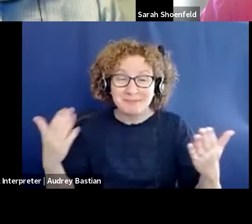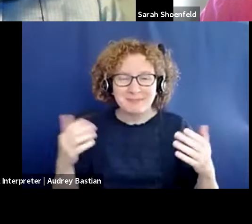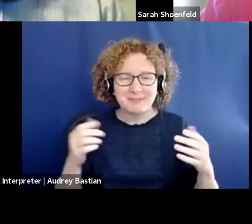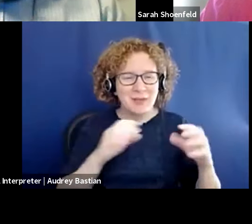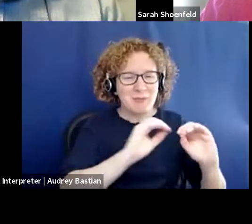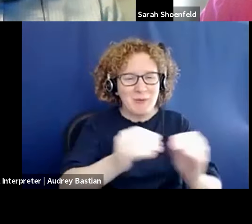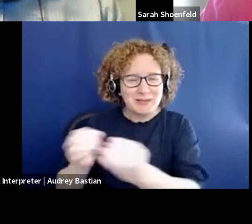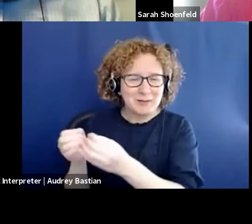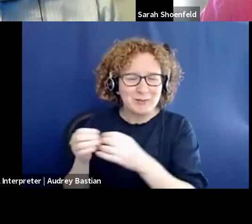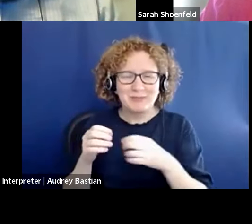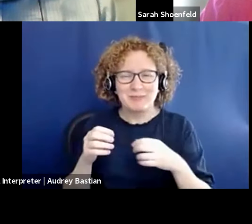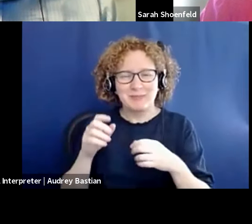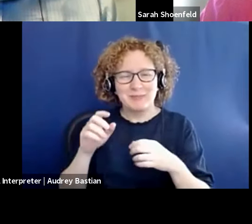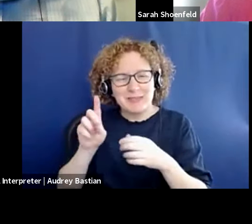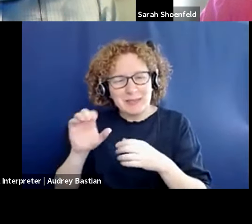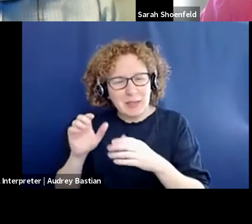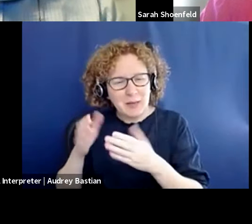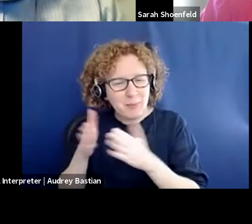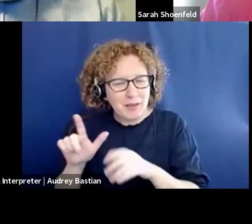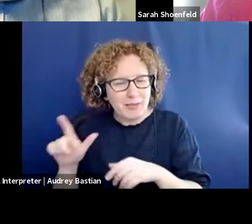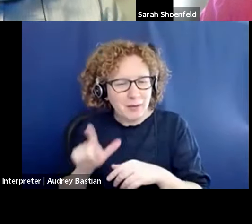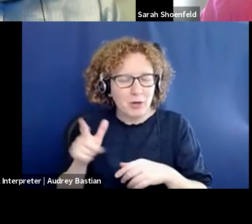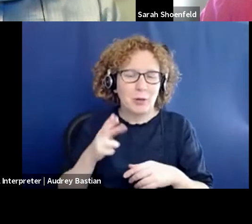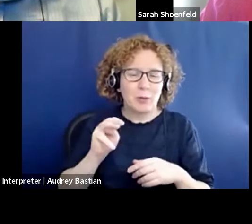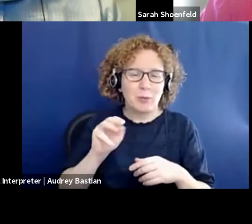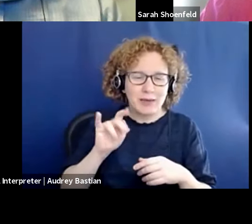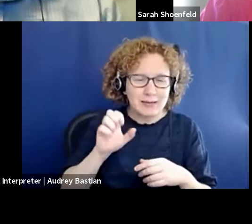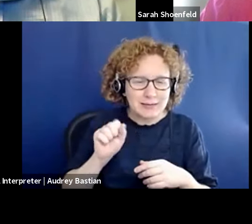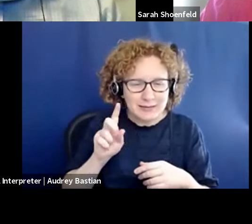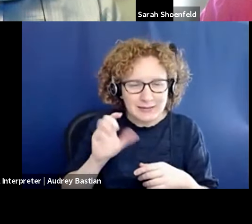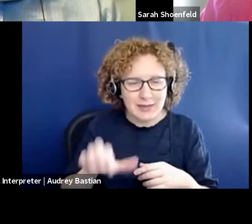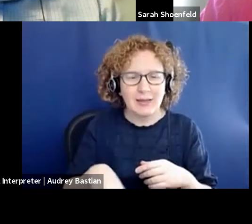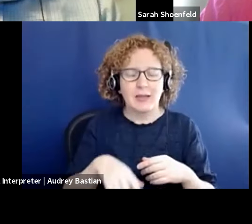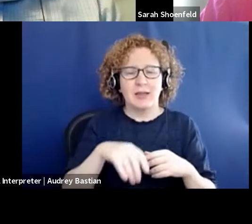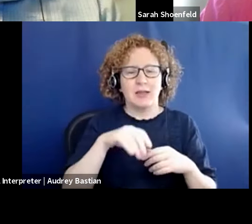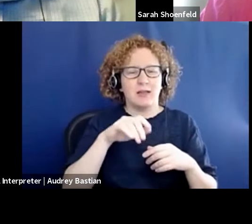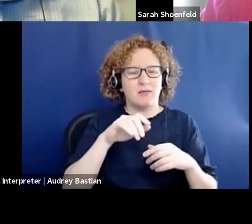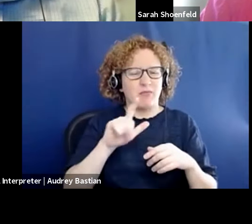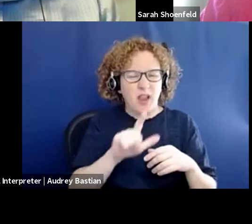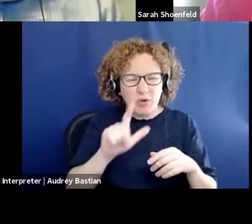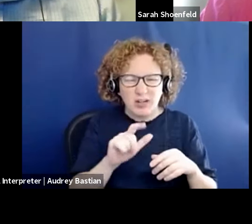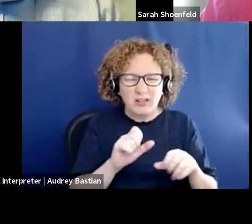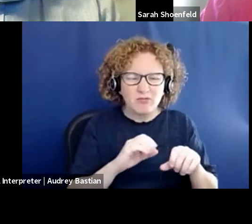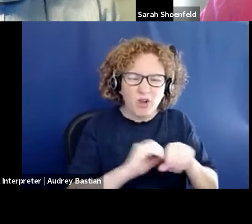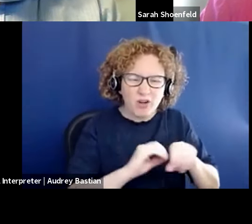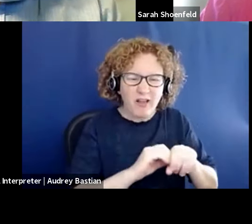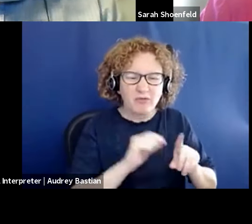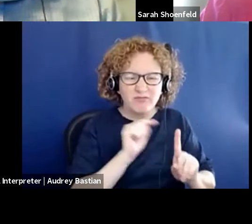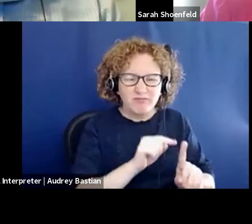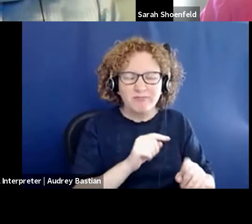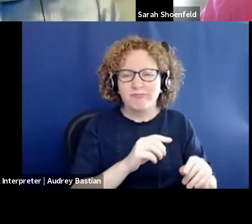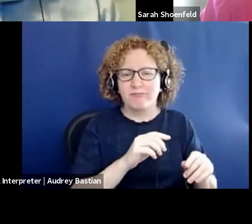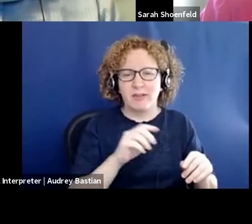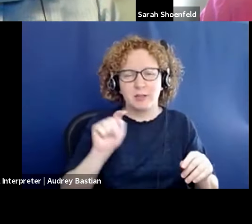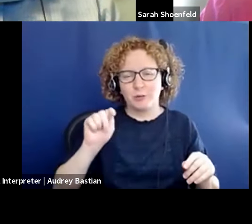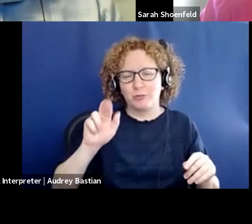Library, our dedicated advisory committee, and the Humanities DC staff, especially programs coordinator Tracy Mullery, who produces each of